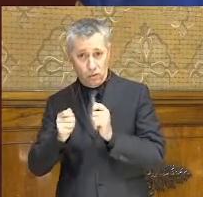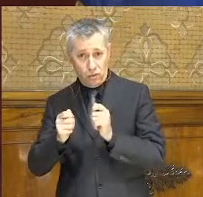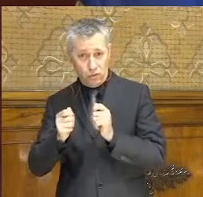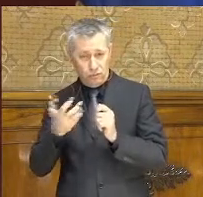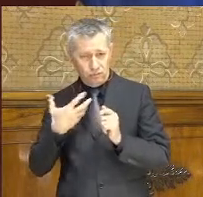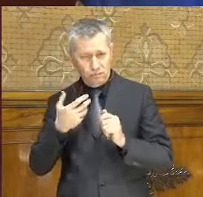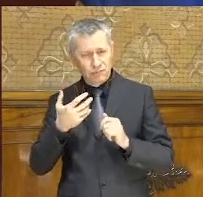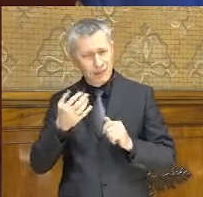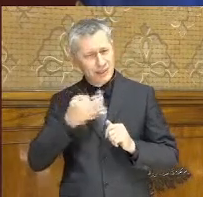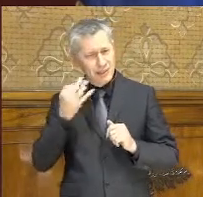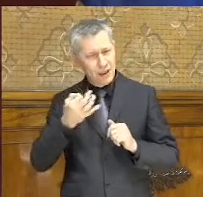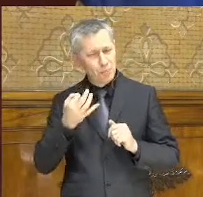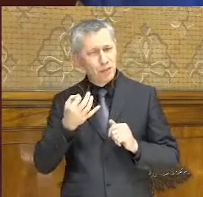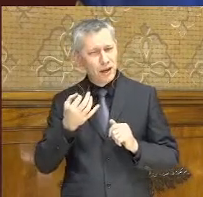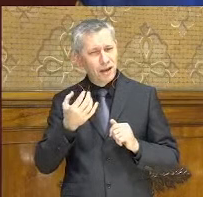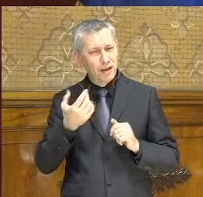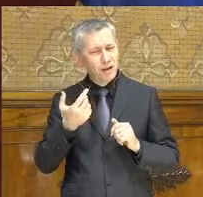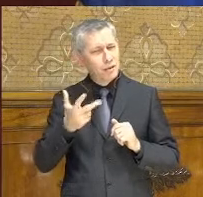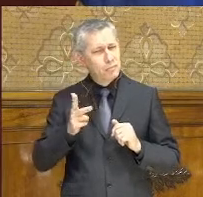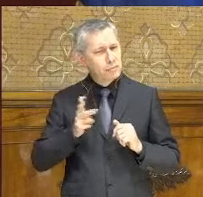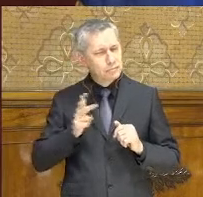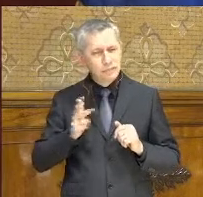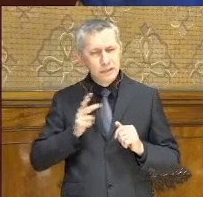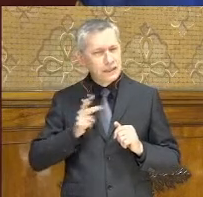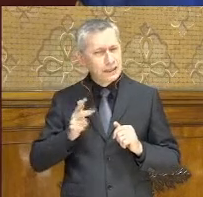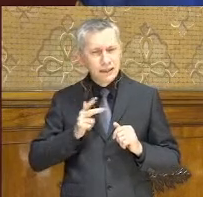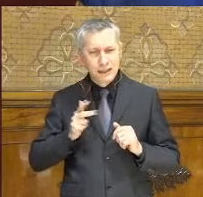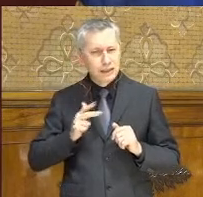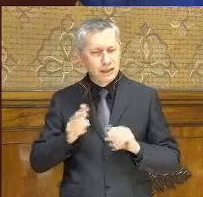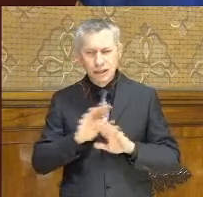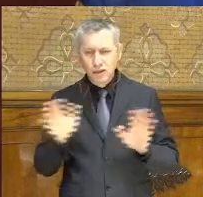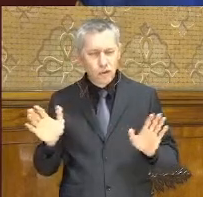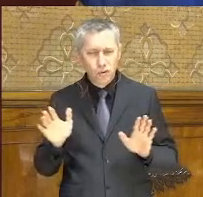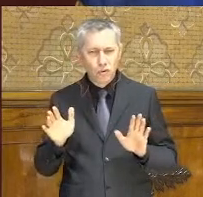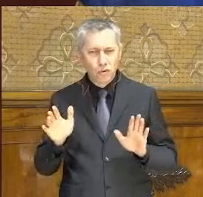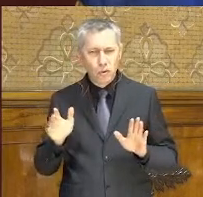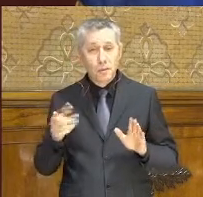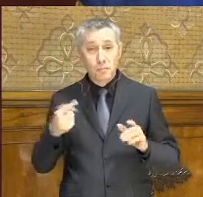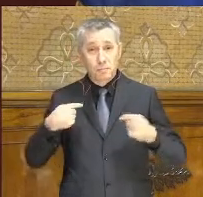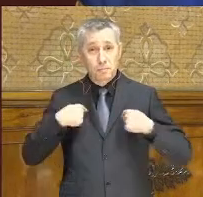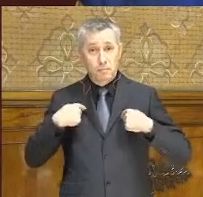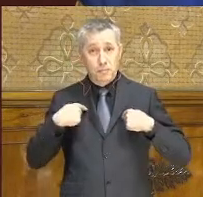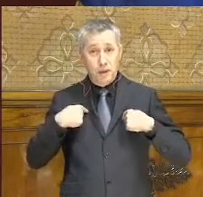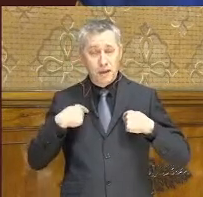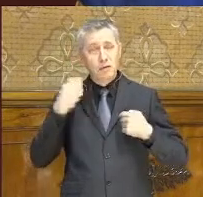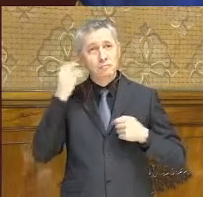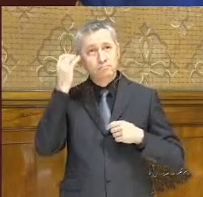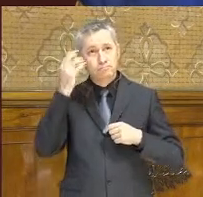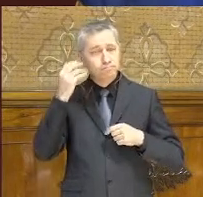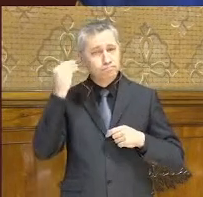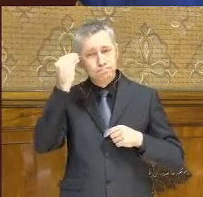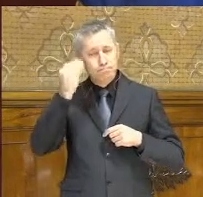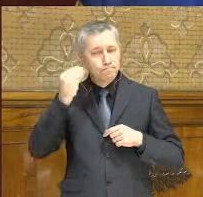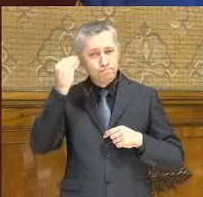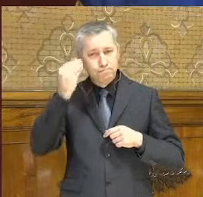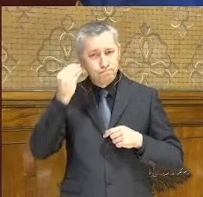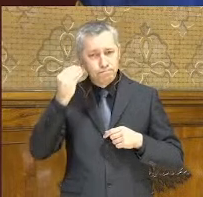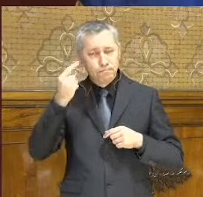a remarkable ability for me to think about one of the most important